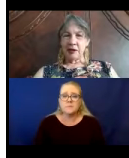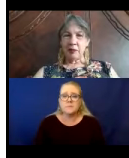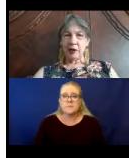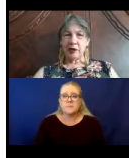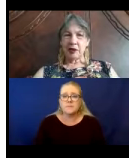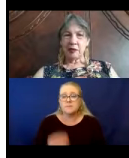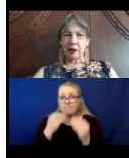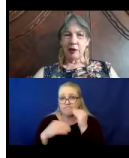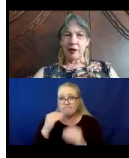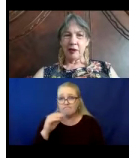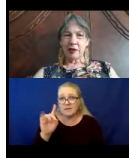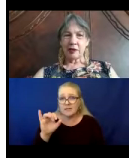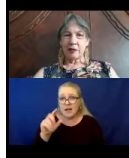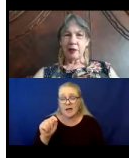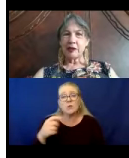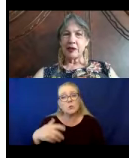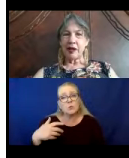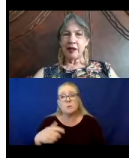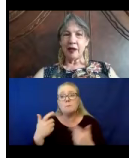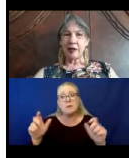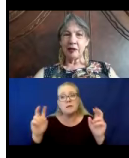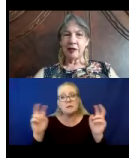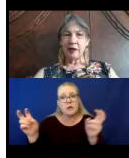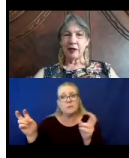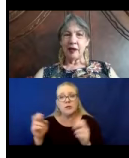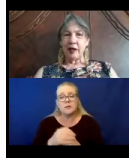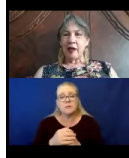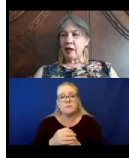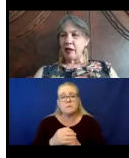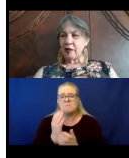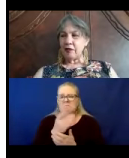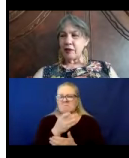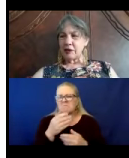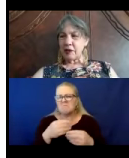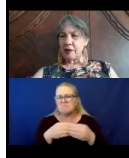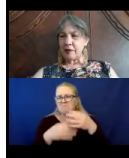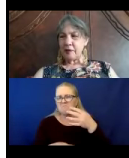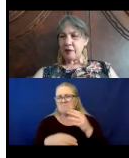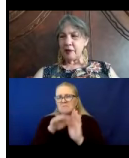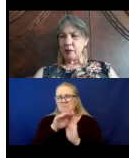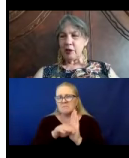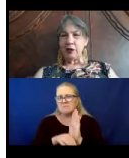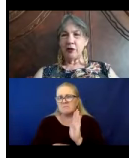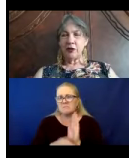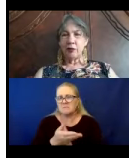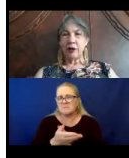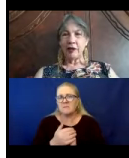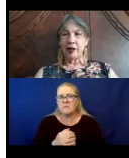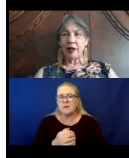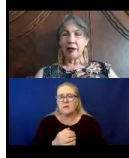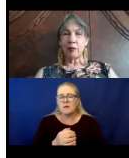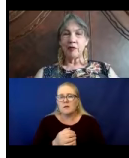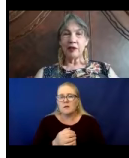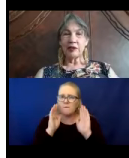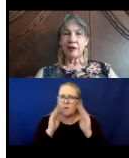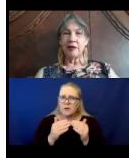Diet is a big subject, but these are some basic guidelines. And focus on being good to your brain, not